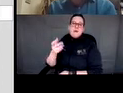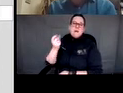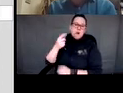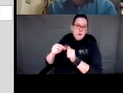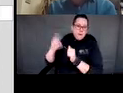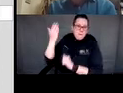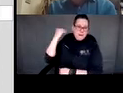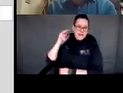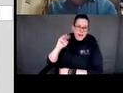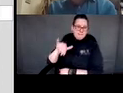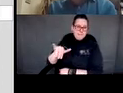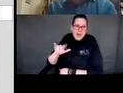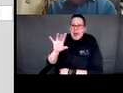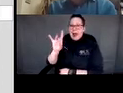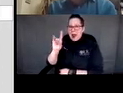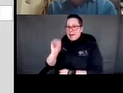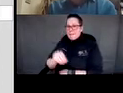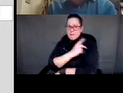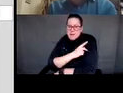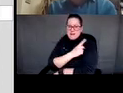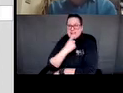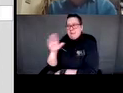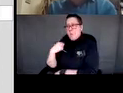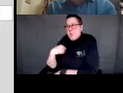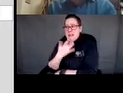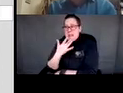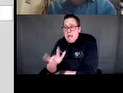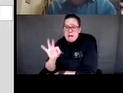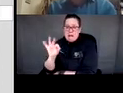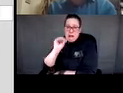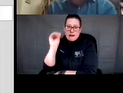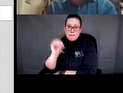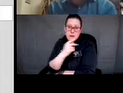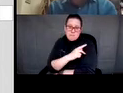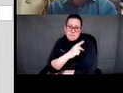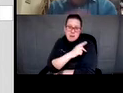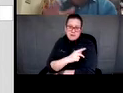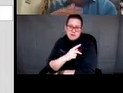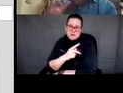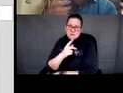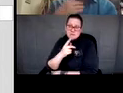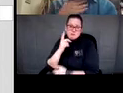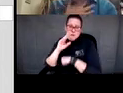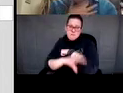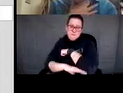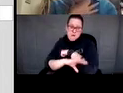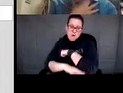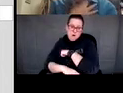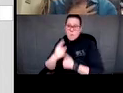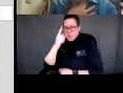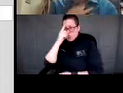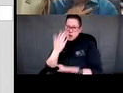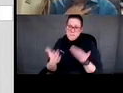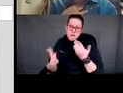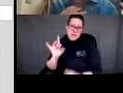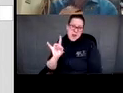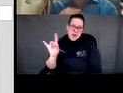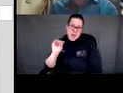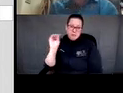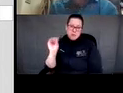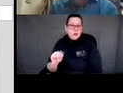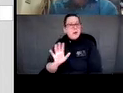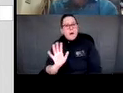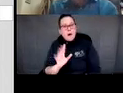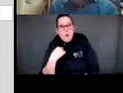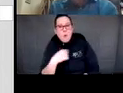back in May. We said, we'd be lucky to get to 90% by the end of September. On a weighted average, we said we'd be around 88%. Well, we wound up being